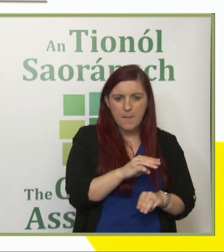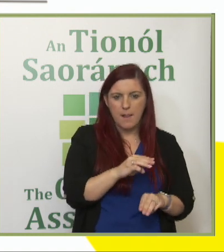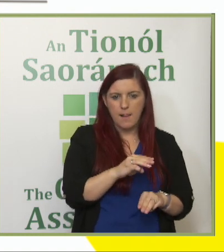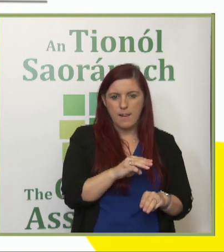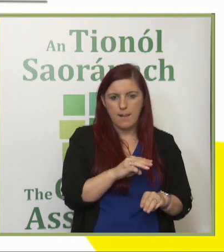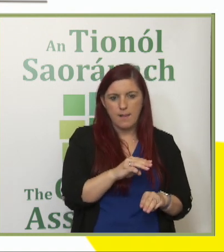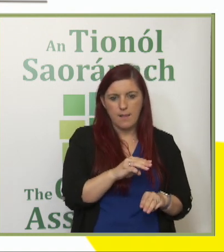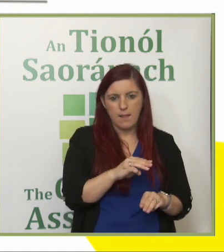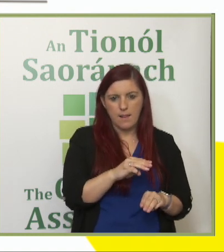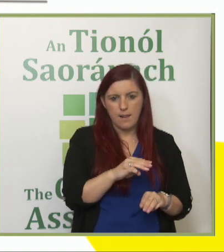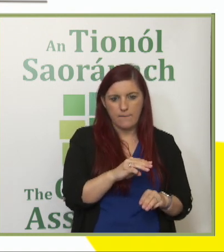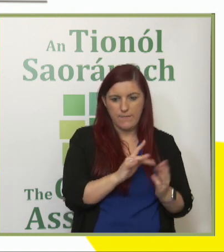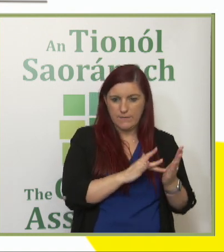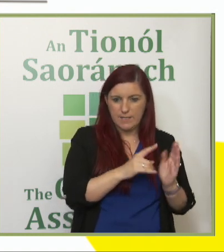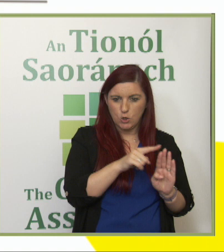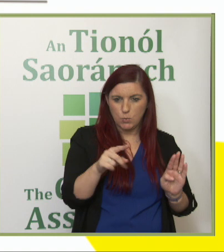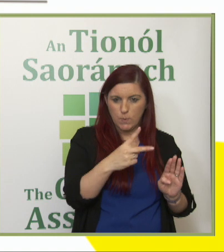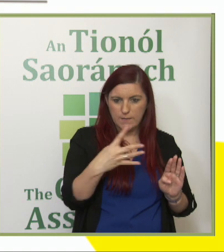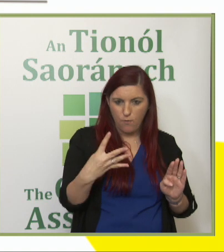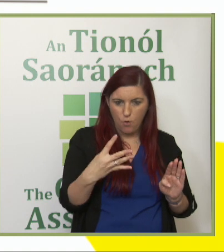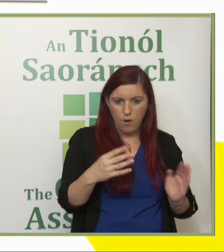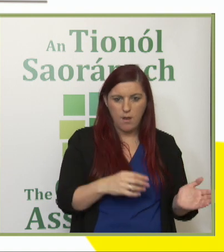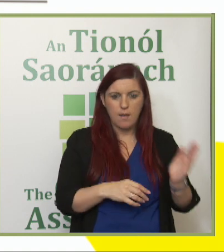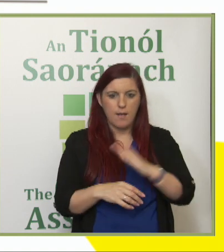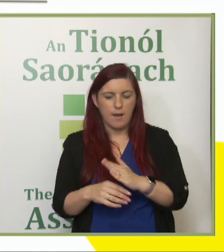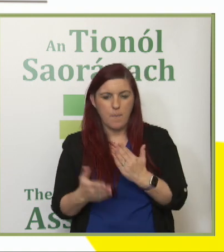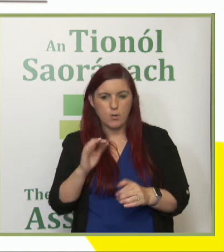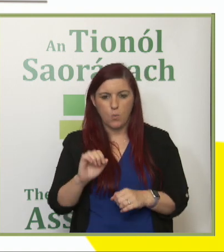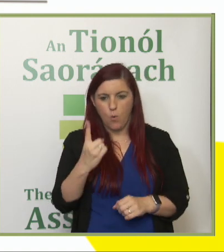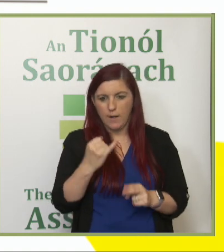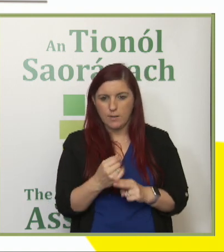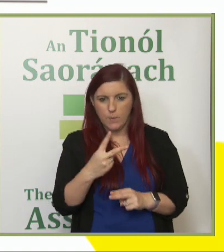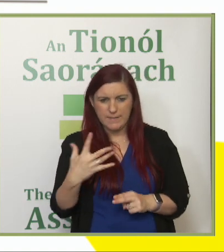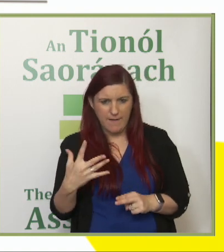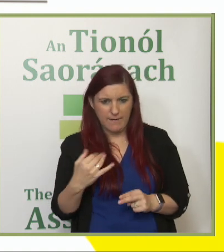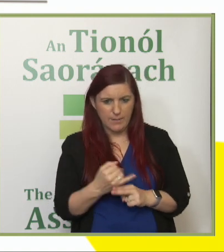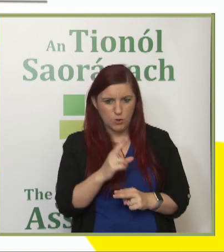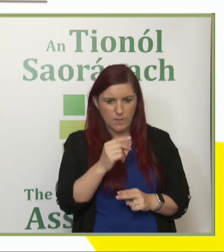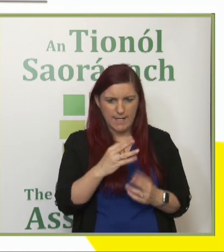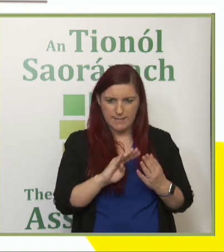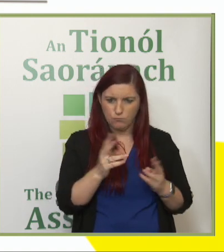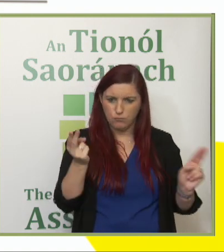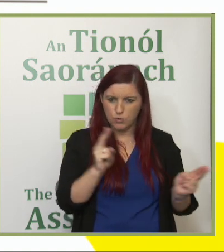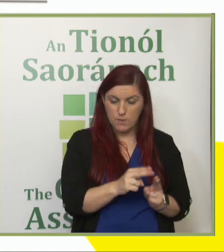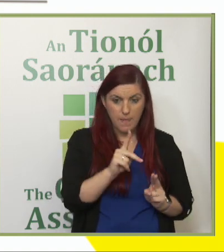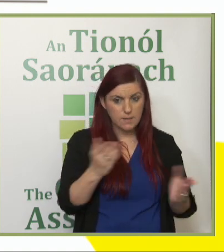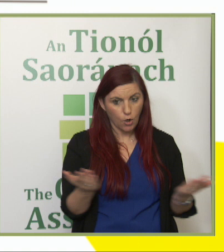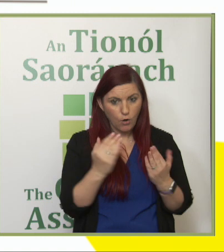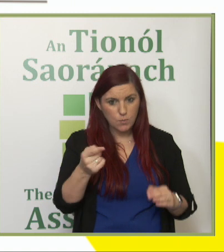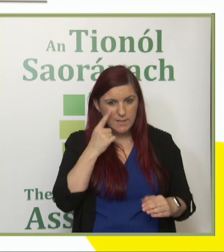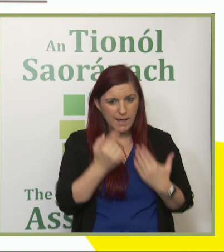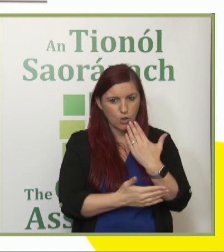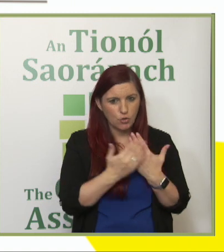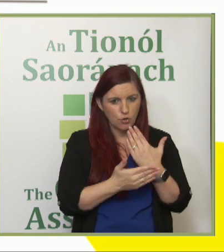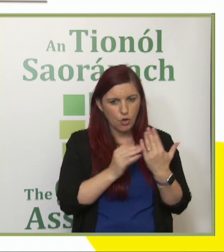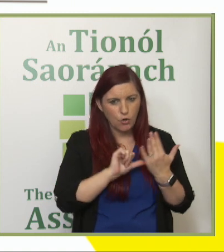use were aged 15 to 24, compared to just 1 in 25 in 2019. And this is very encouraging because it shows that much